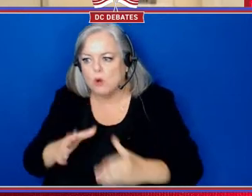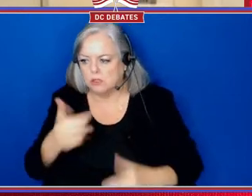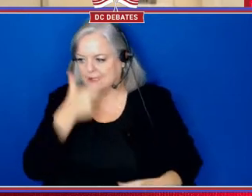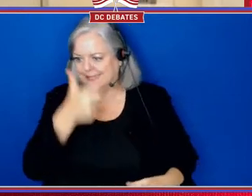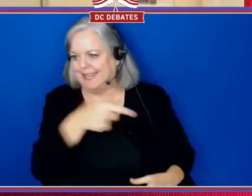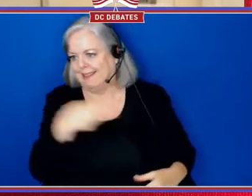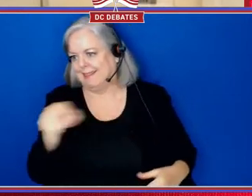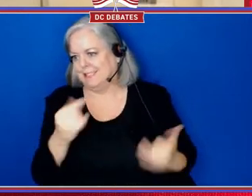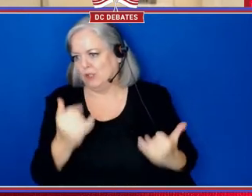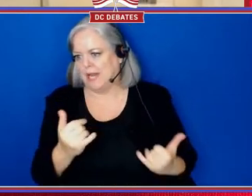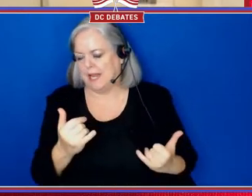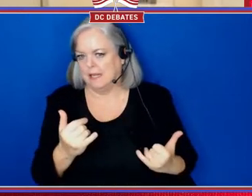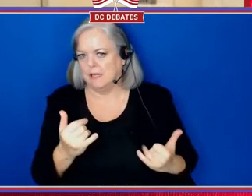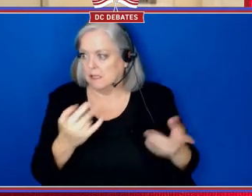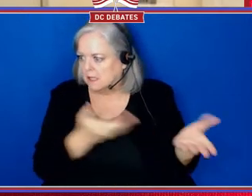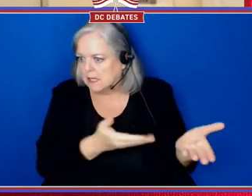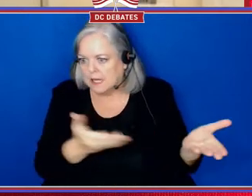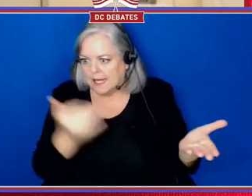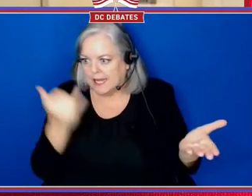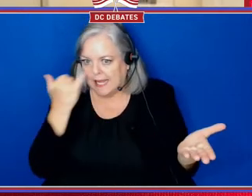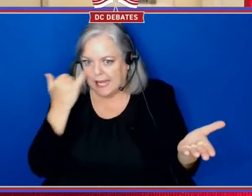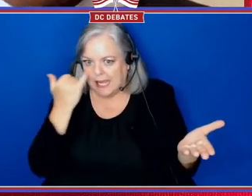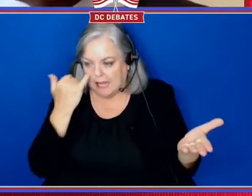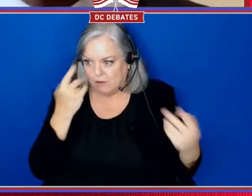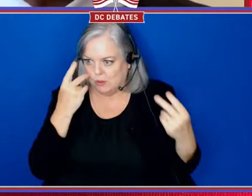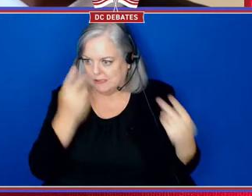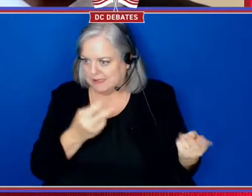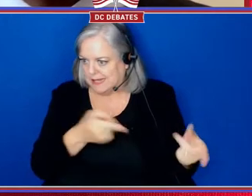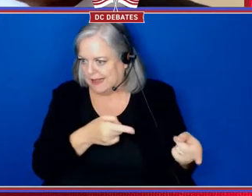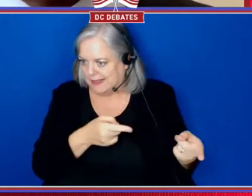going to get more of the same. And no